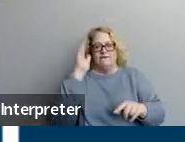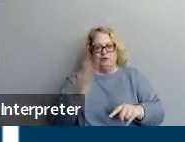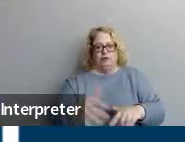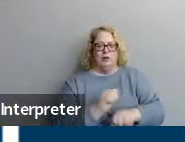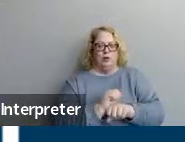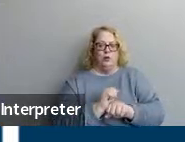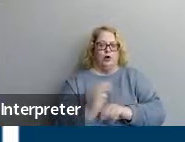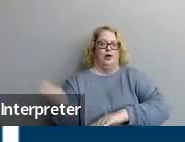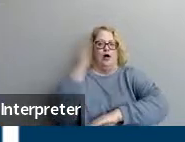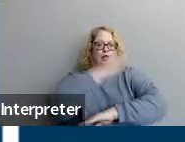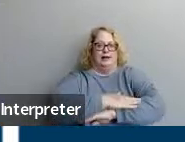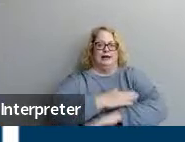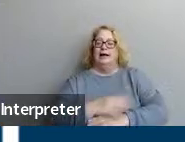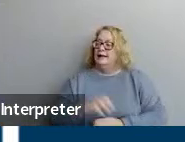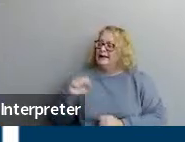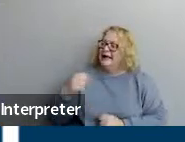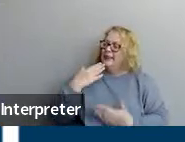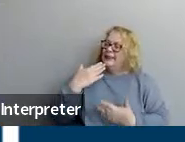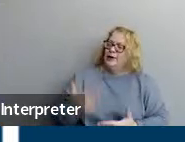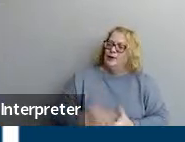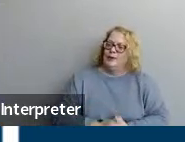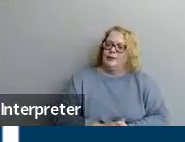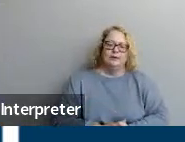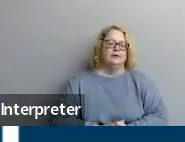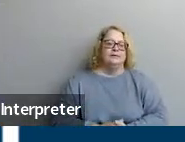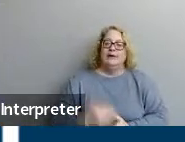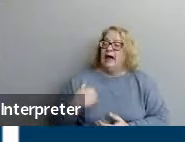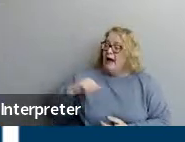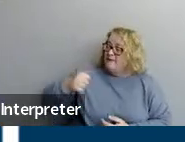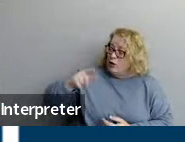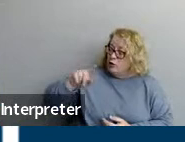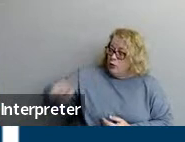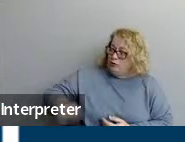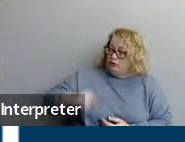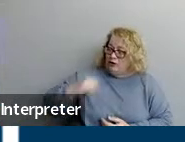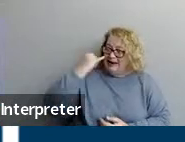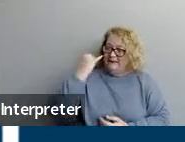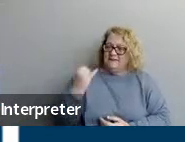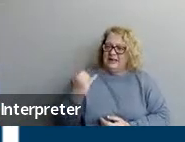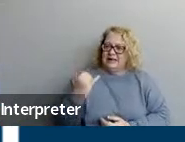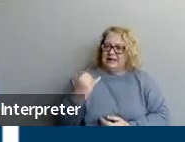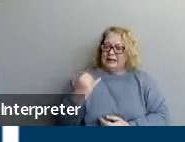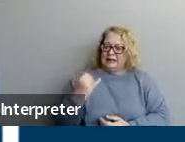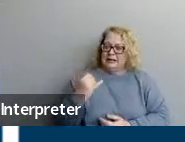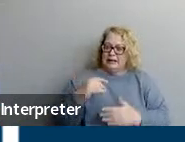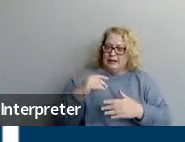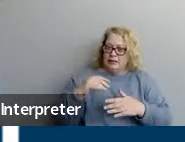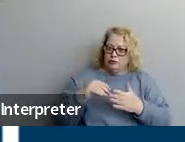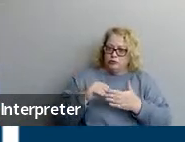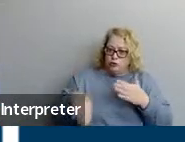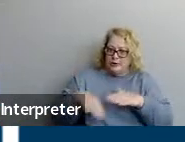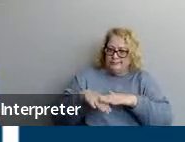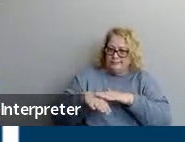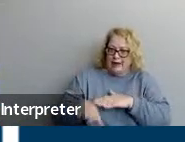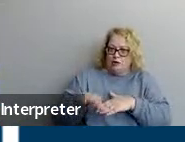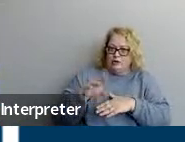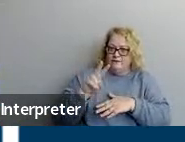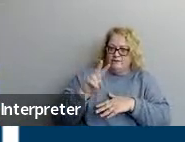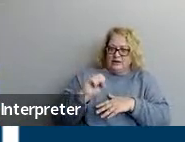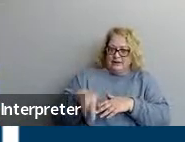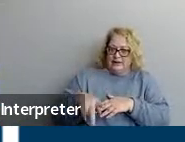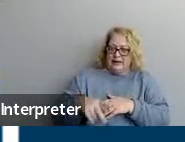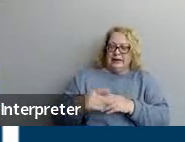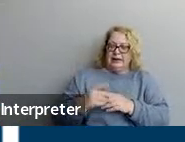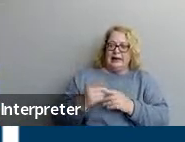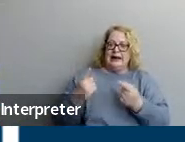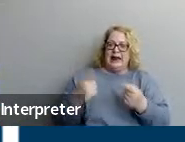eventually. Okay. Yeah. Thank you. Sure. I have another question. Sure. So if a child enters the VSP program and